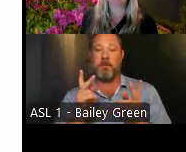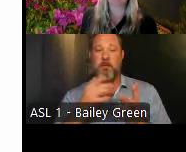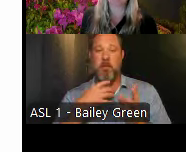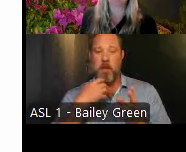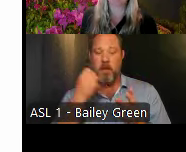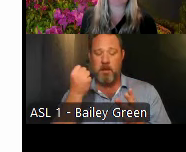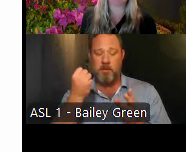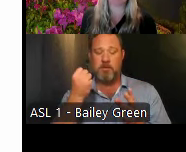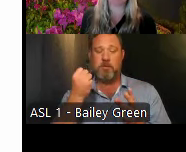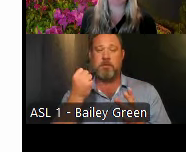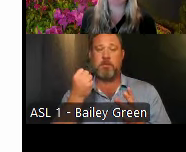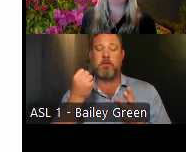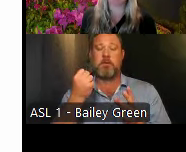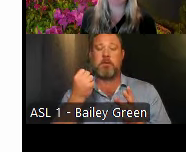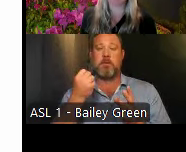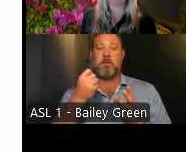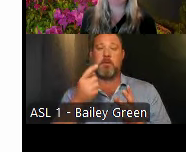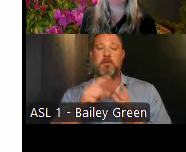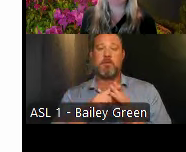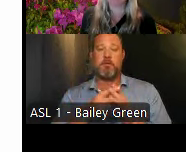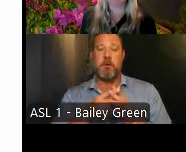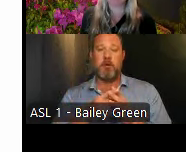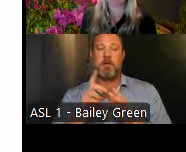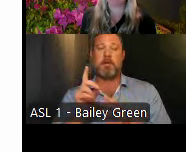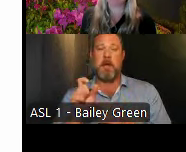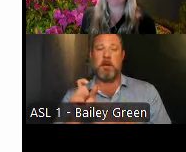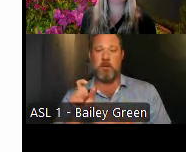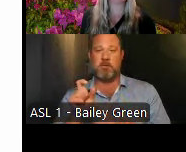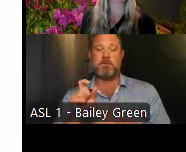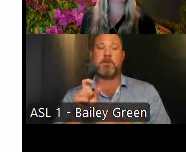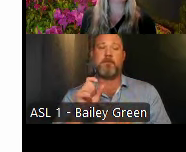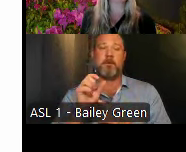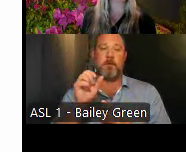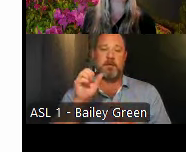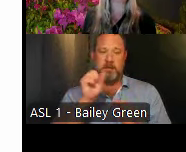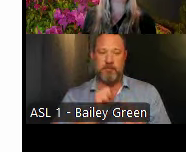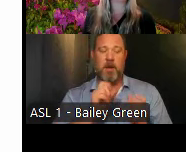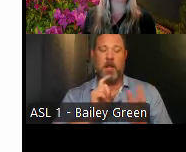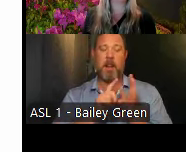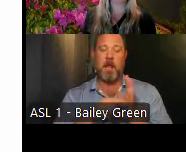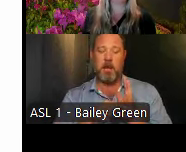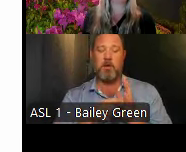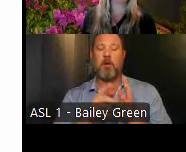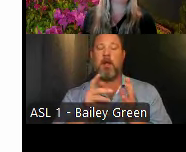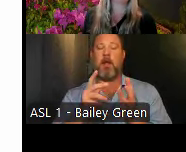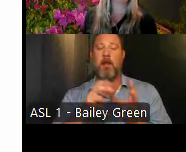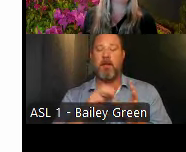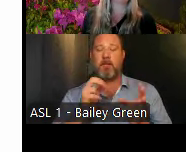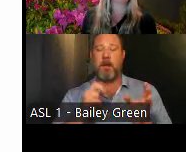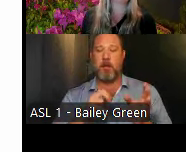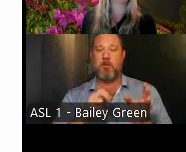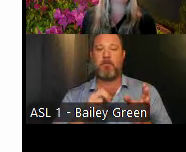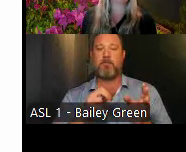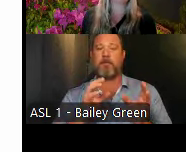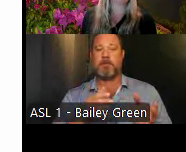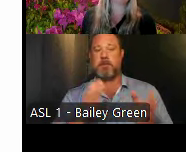age, they are starting to get a diagnosis of schizophrenia later on, and they're left out with the silos